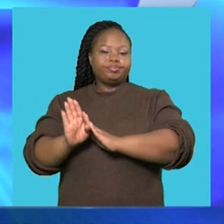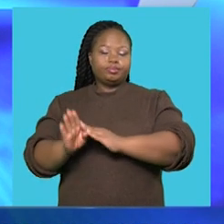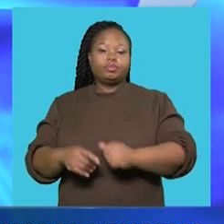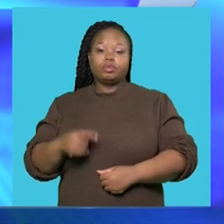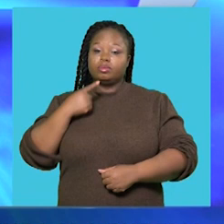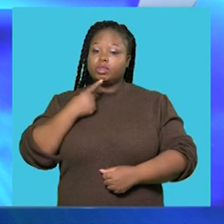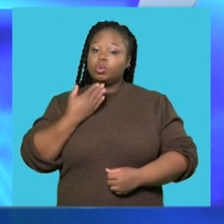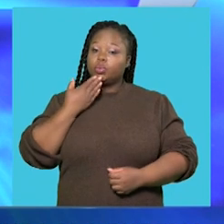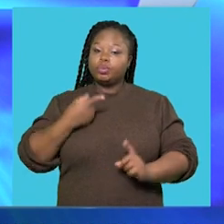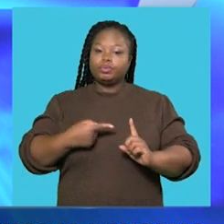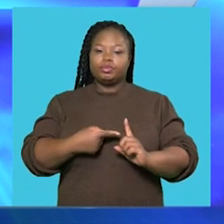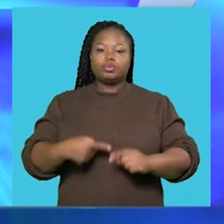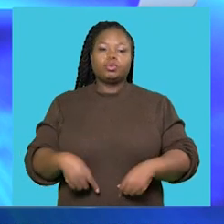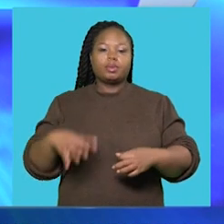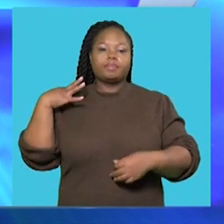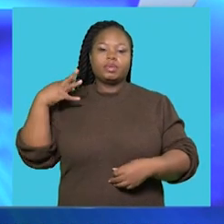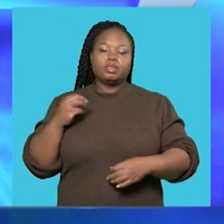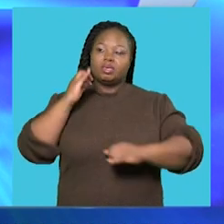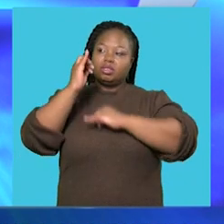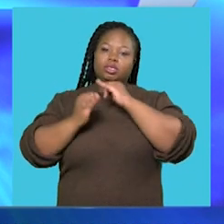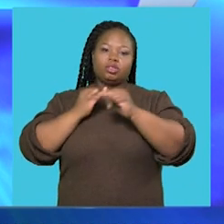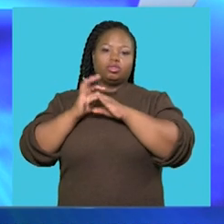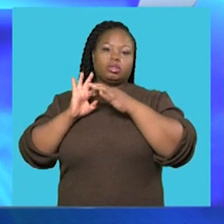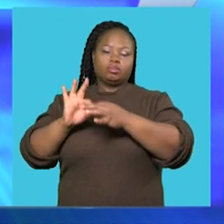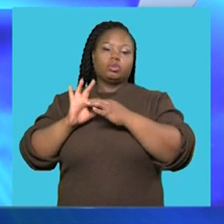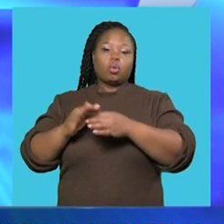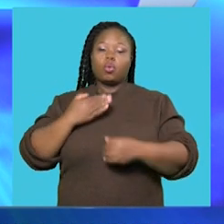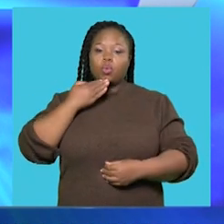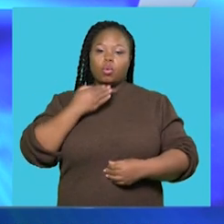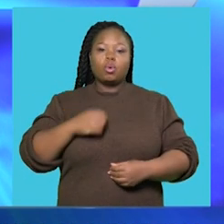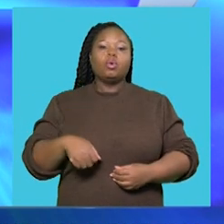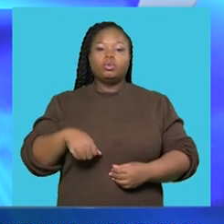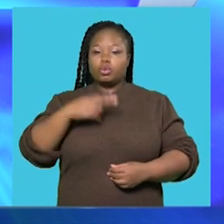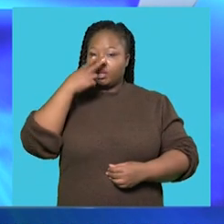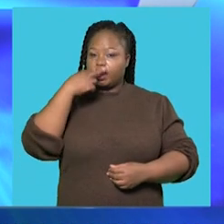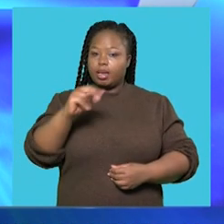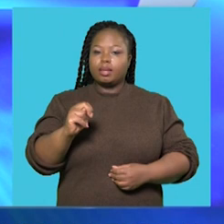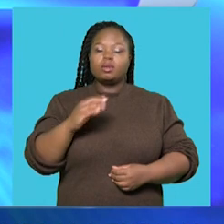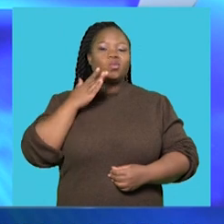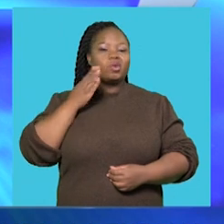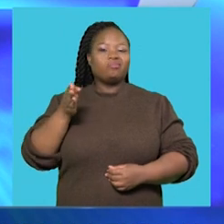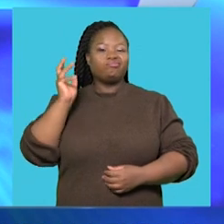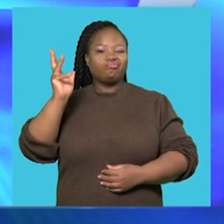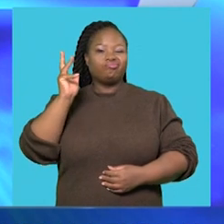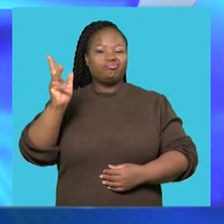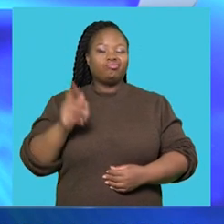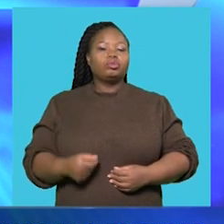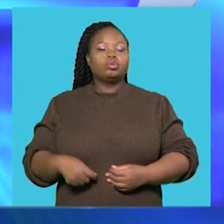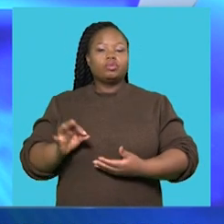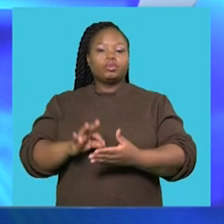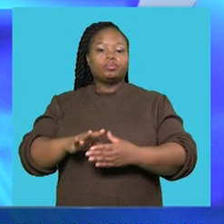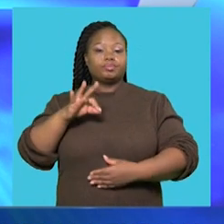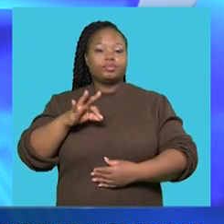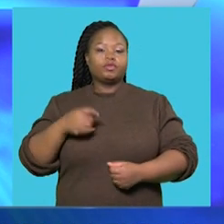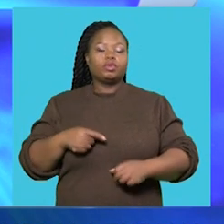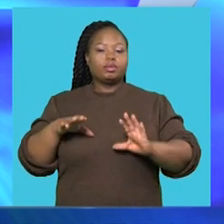anga mazwe ompati soezo bule luaneba mazwe nga mazwe ni nzebe nzi suano unaledi pando ketu ba eso tula ipulo lo nyule elkojwa